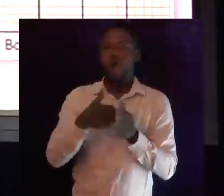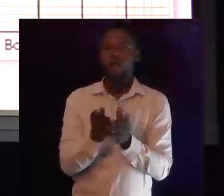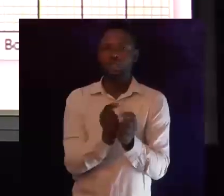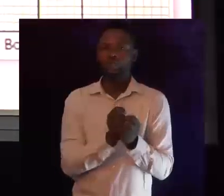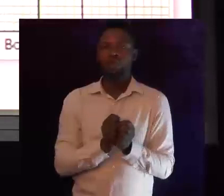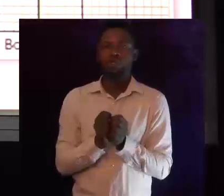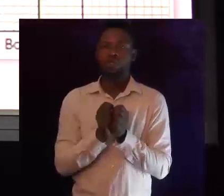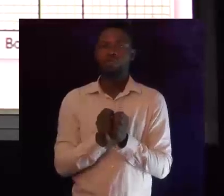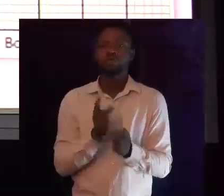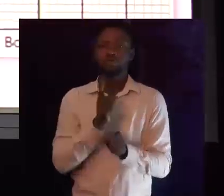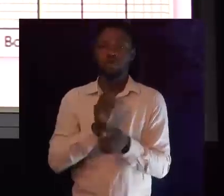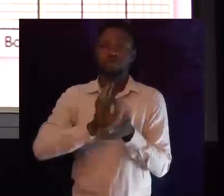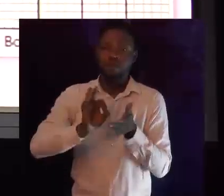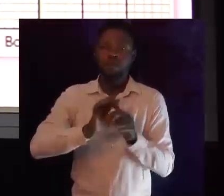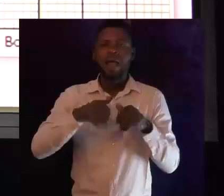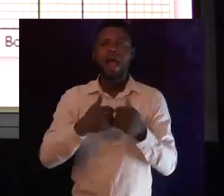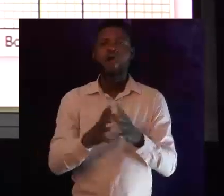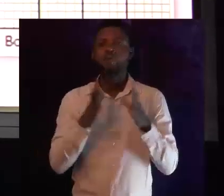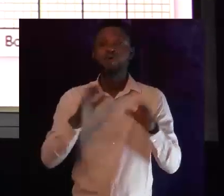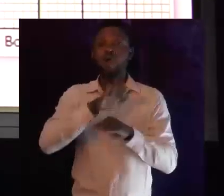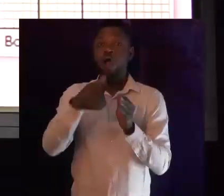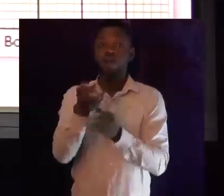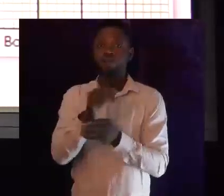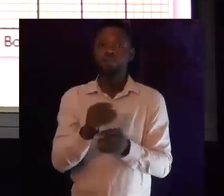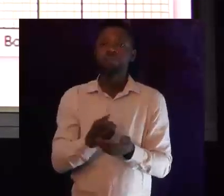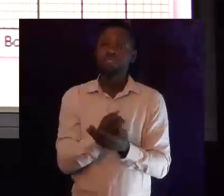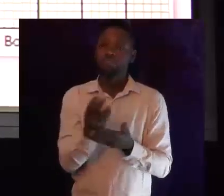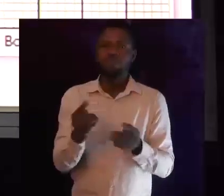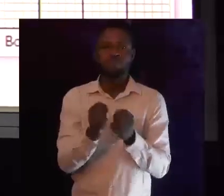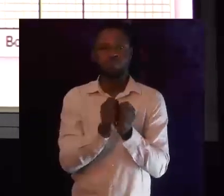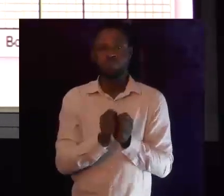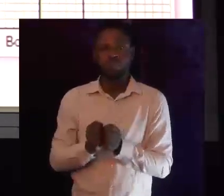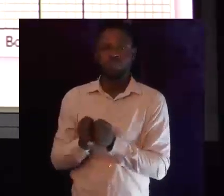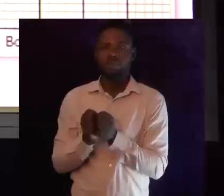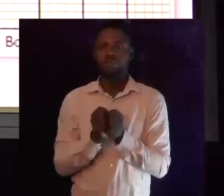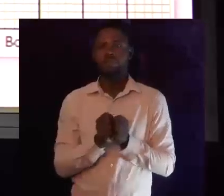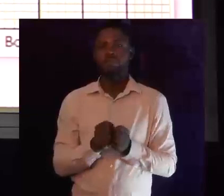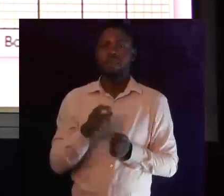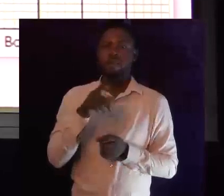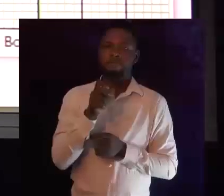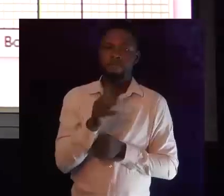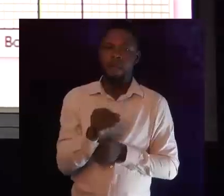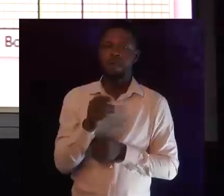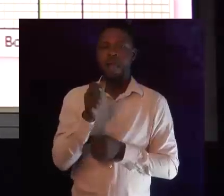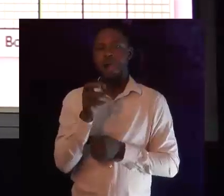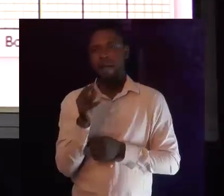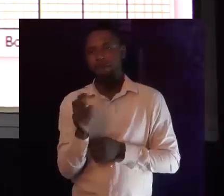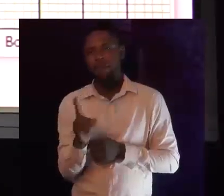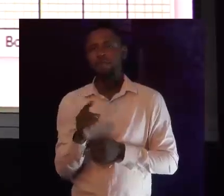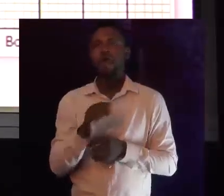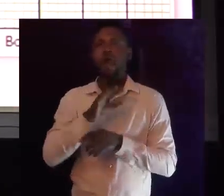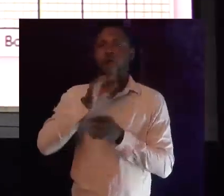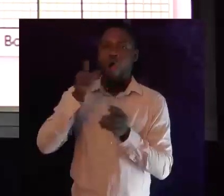all together. You have to calculate how much each has spent all together. You might want to check out what Pam has spent, Hamed has